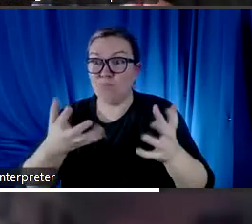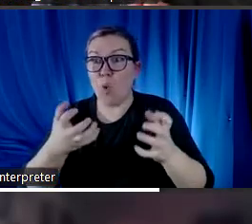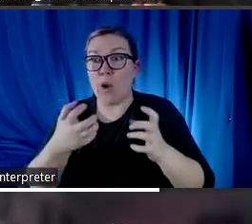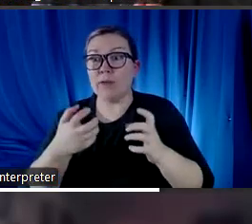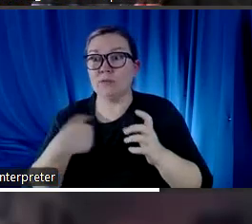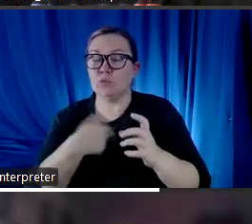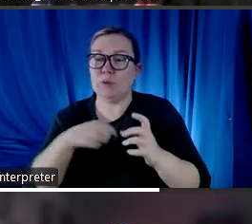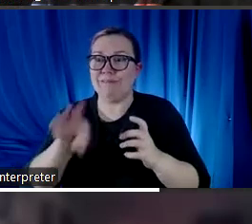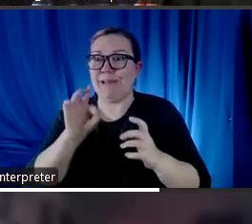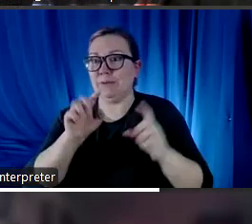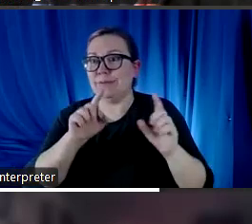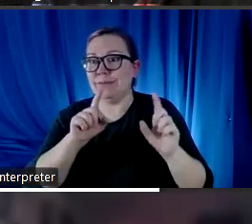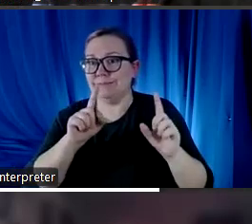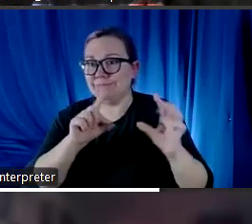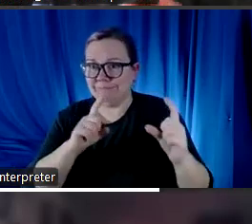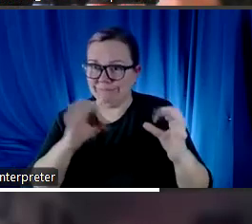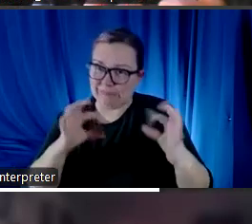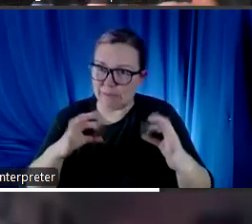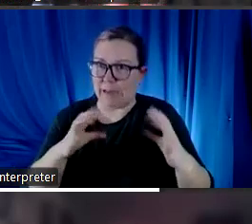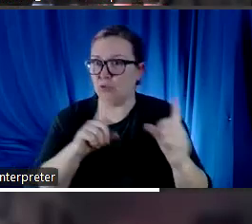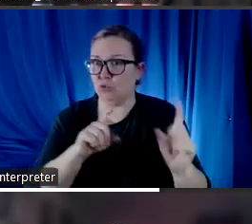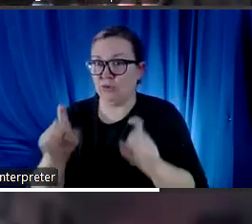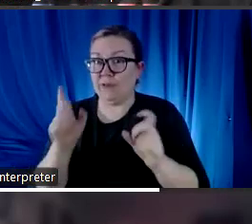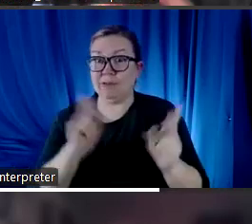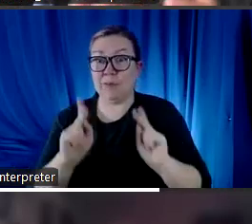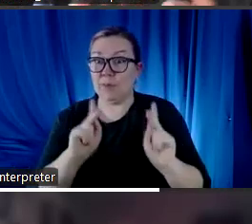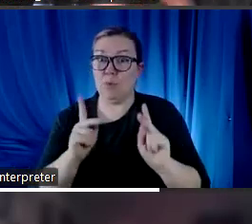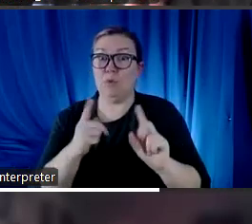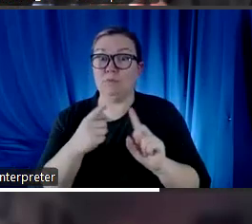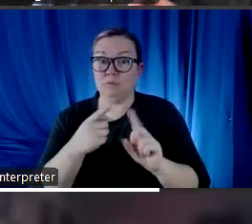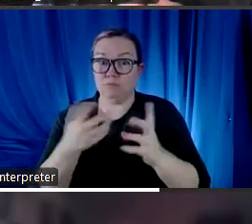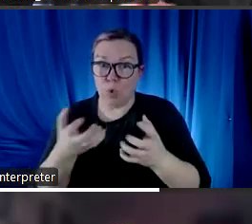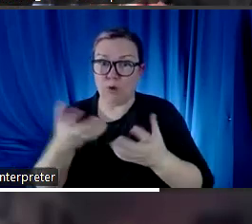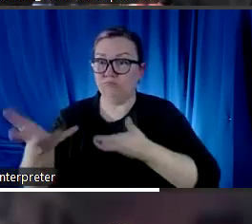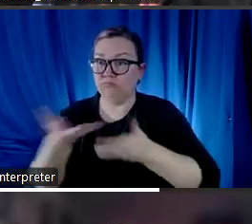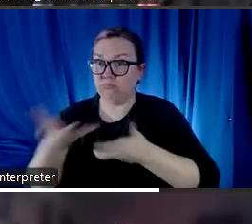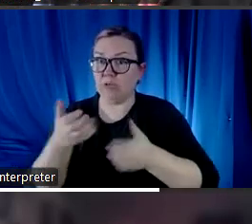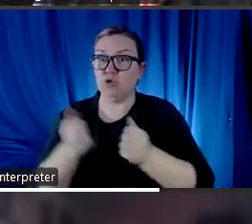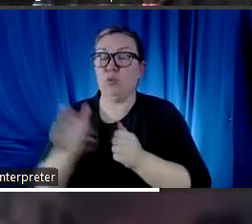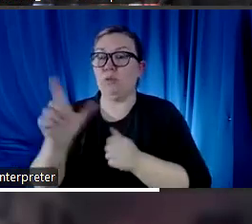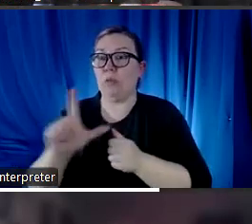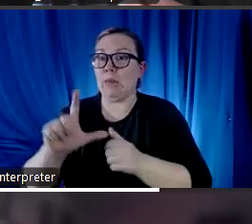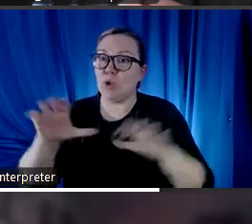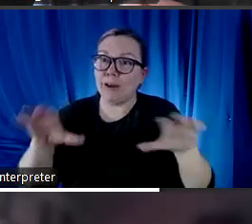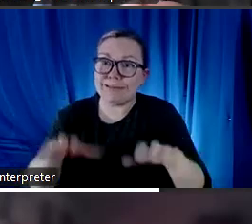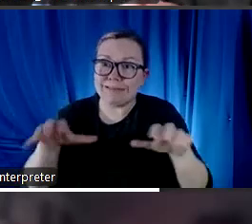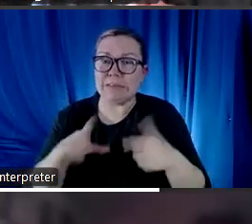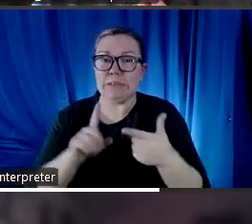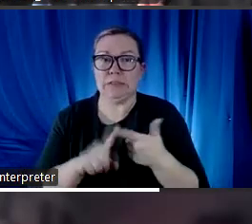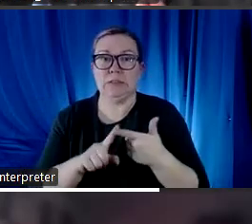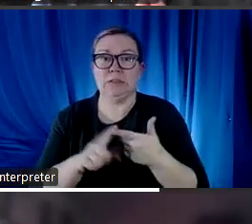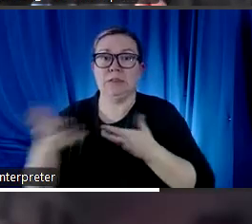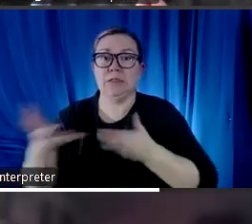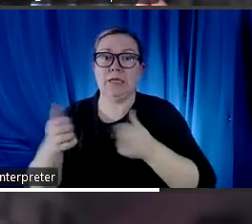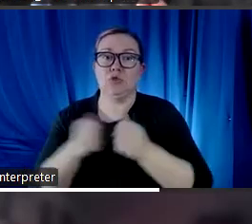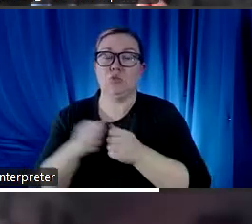feedback was the people of Hillsborough engaging with library activities, engaging with the local